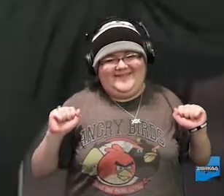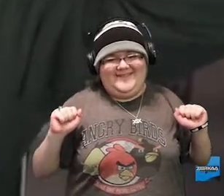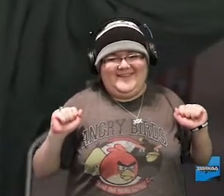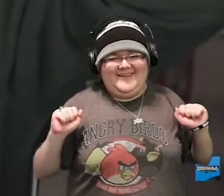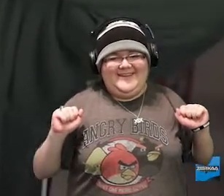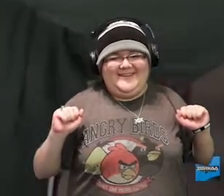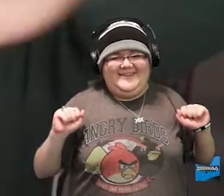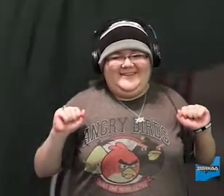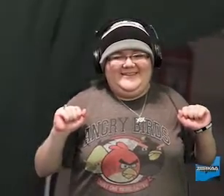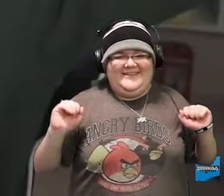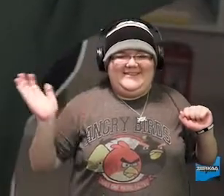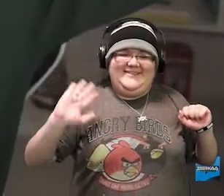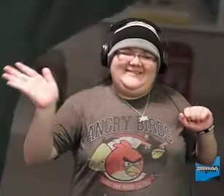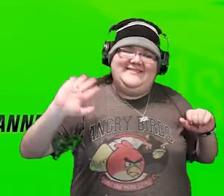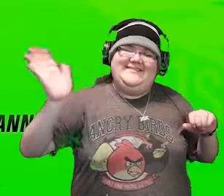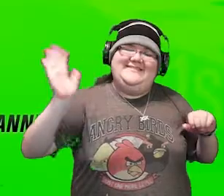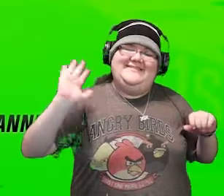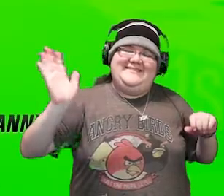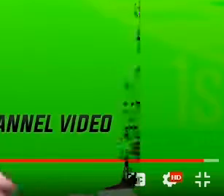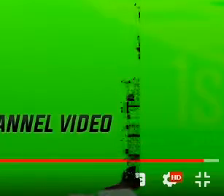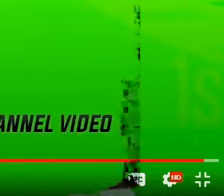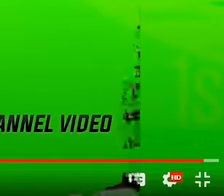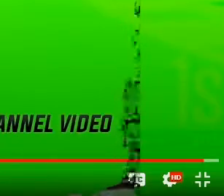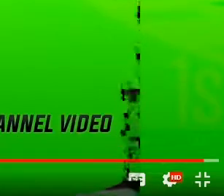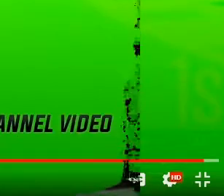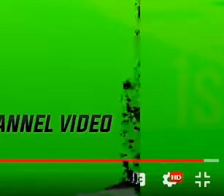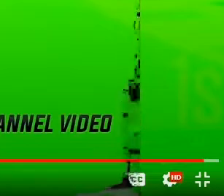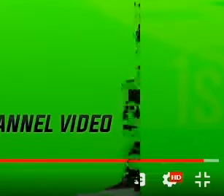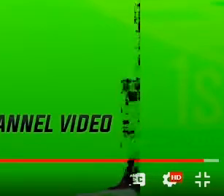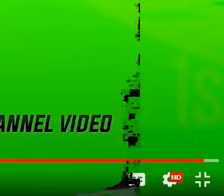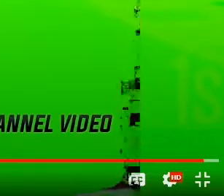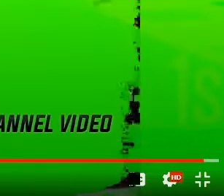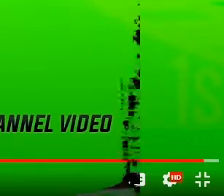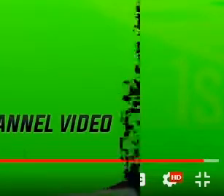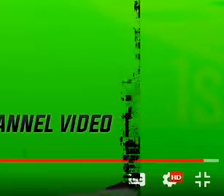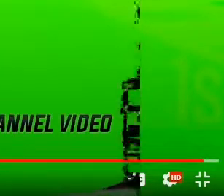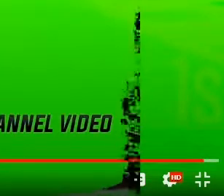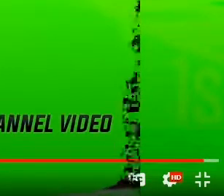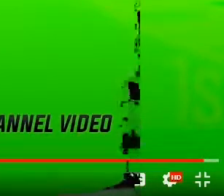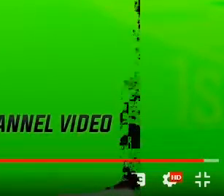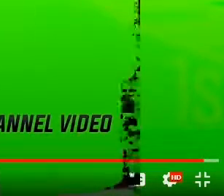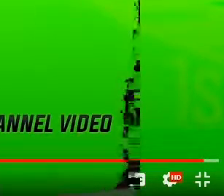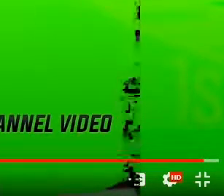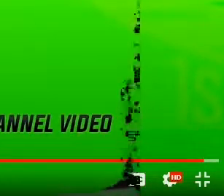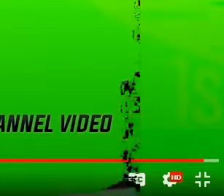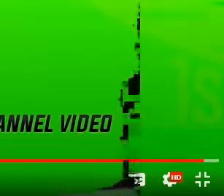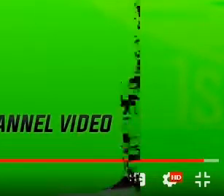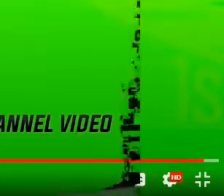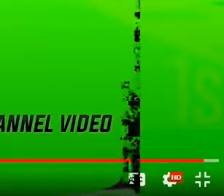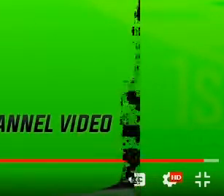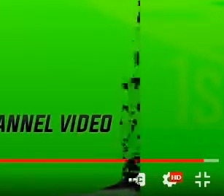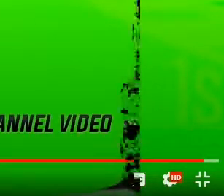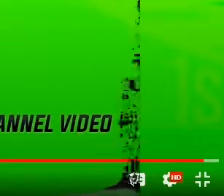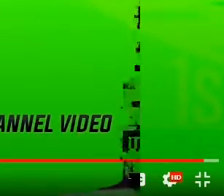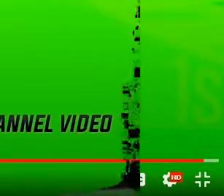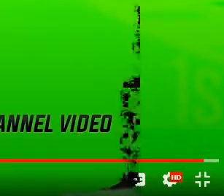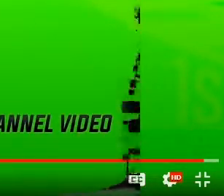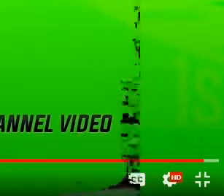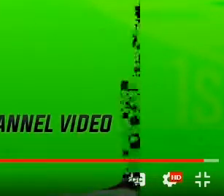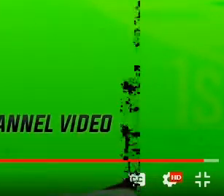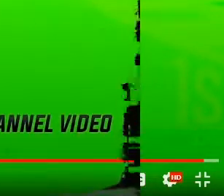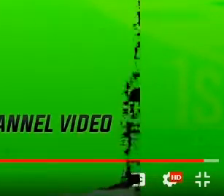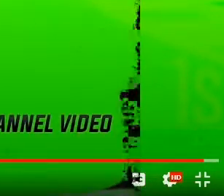right? Goodbye. I'm a marker. Thank you all very much for joining me with this bonus Joshua